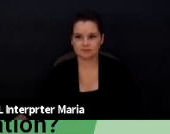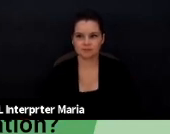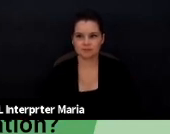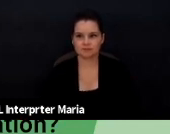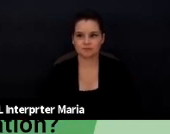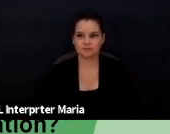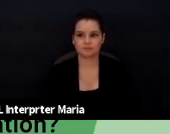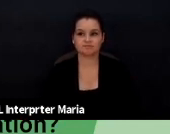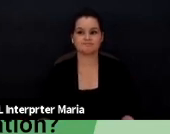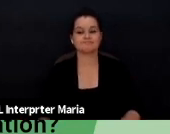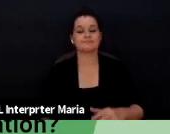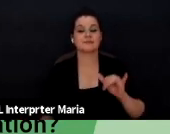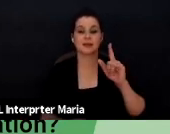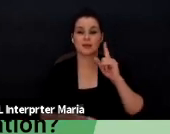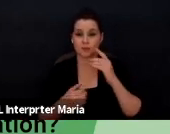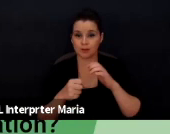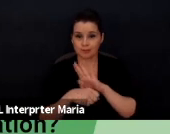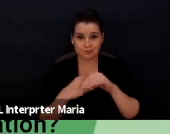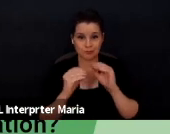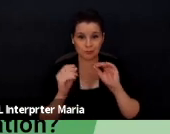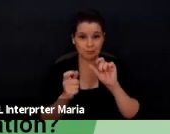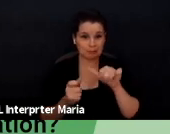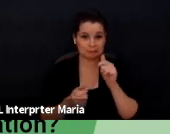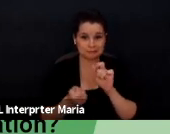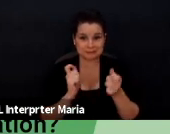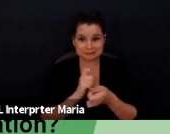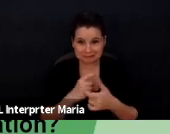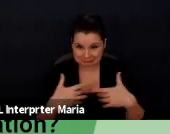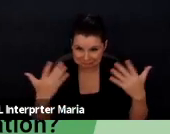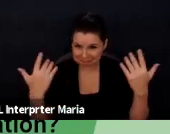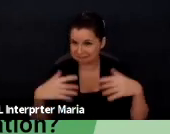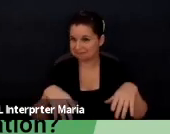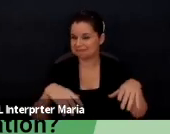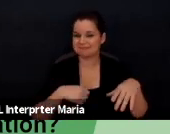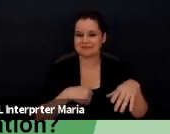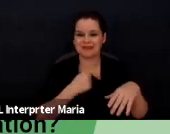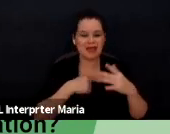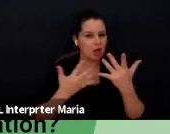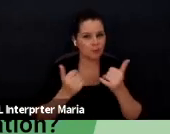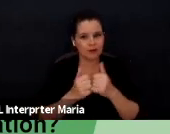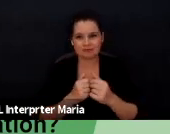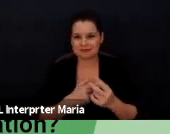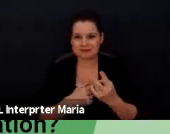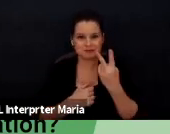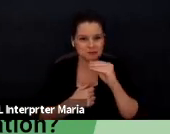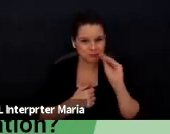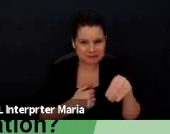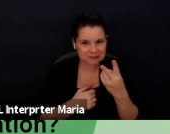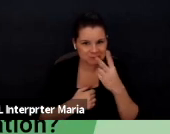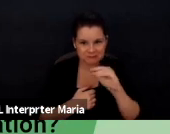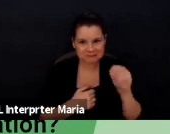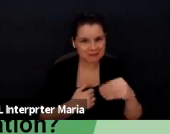I guess we covered all the bases. There are no other changes in the chat. I'm waiting. We have 2% that